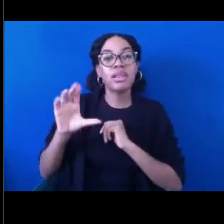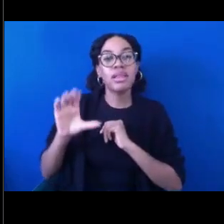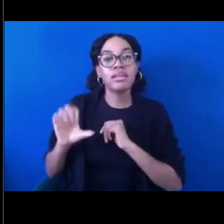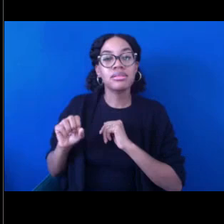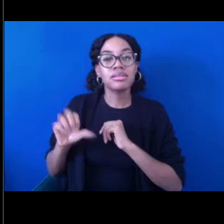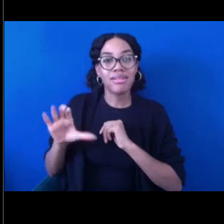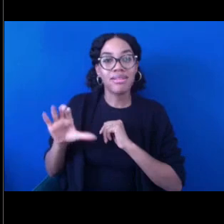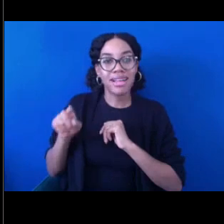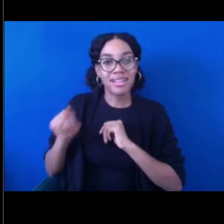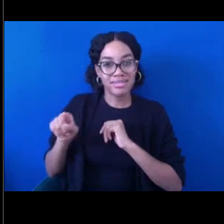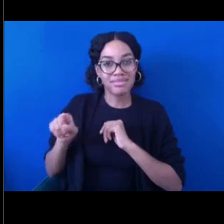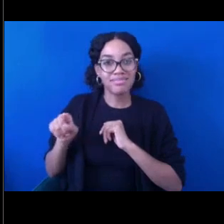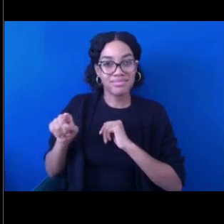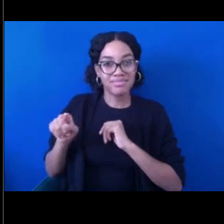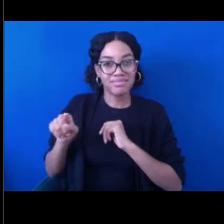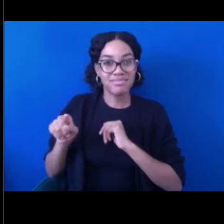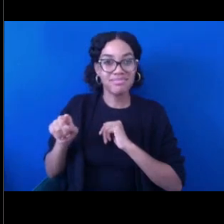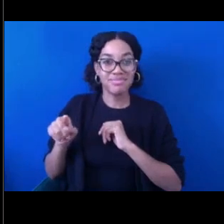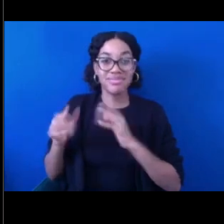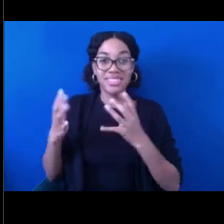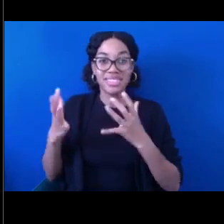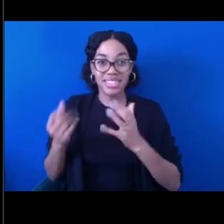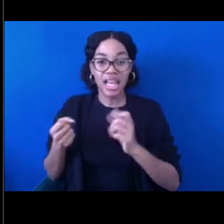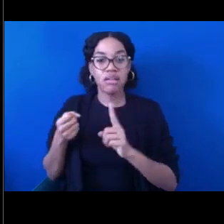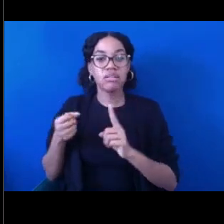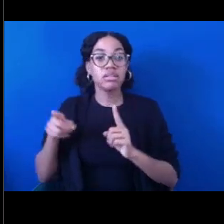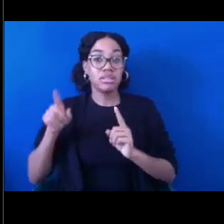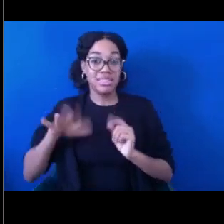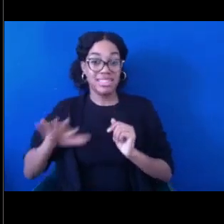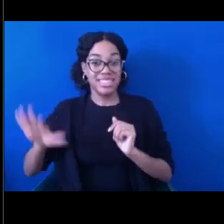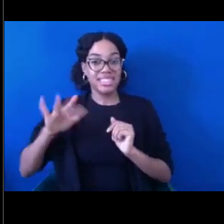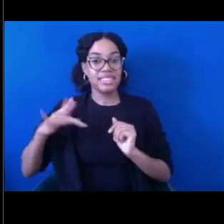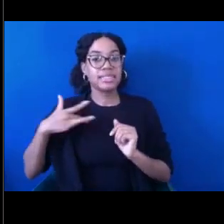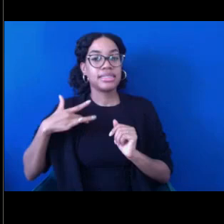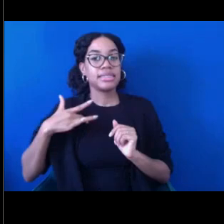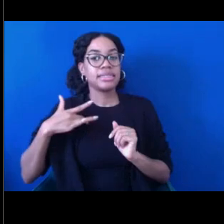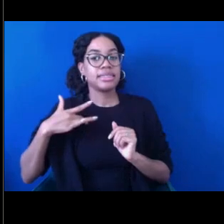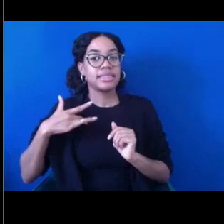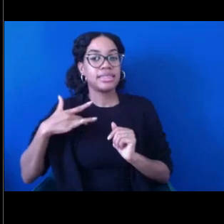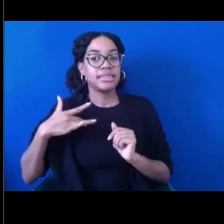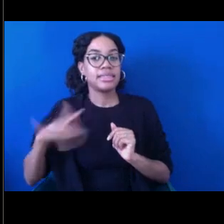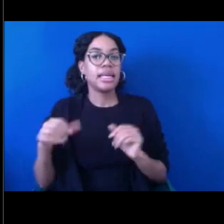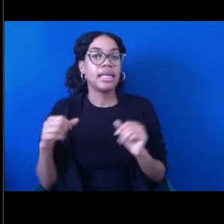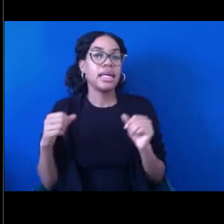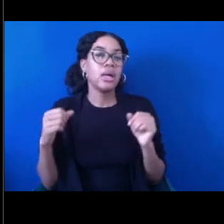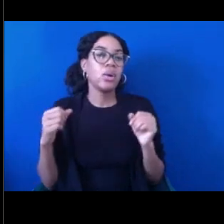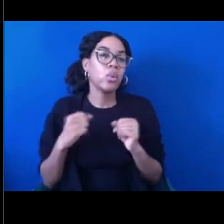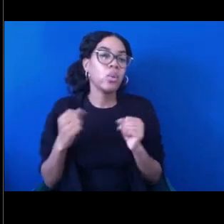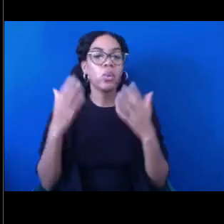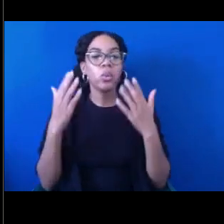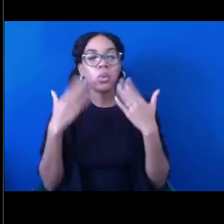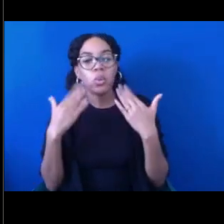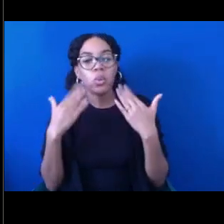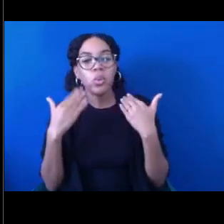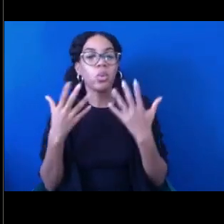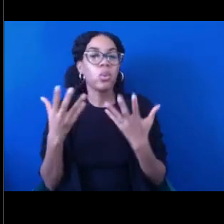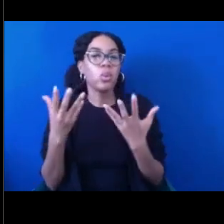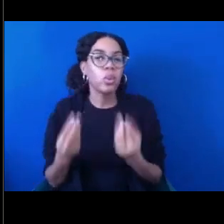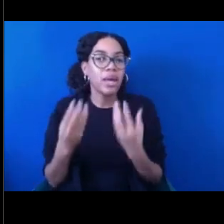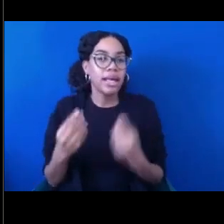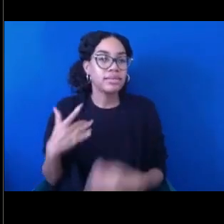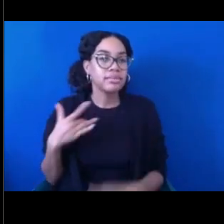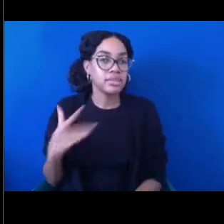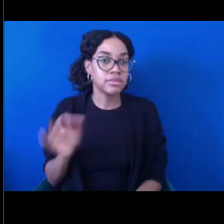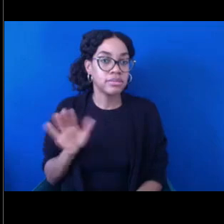wet. It's not always a guarantee, right? You could still have warmer than normal winters in an El Nino season,